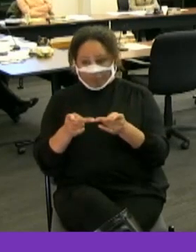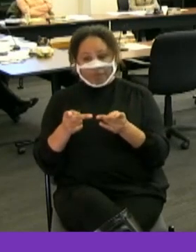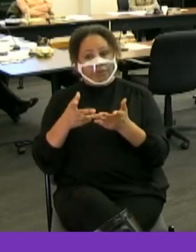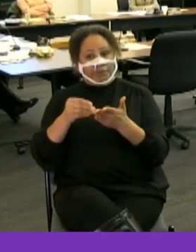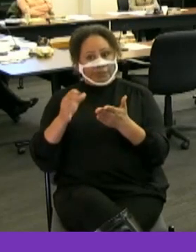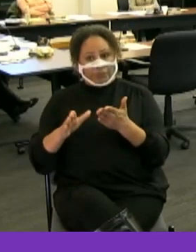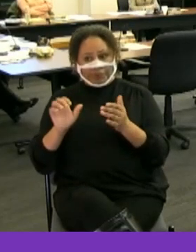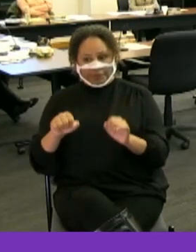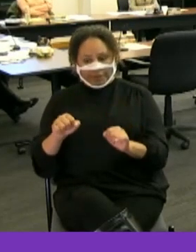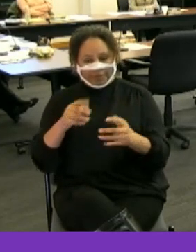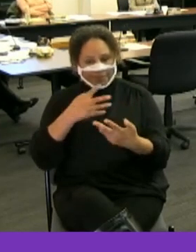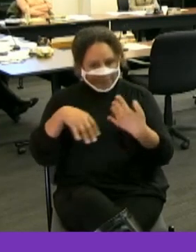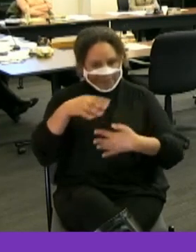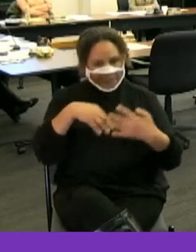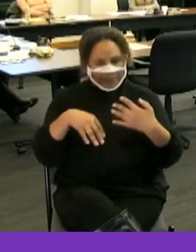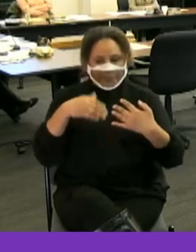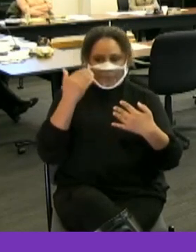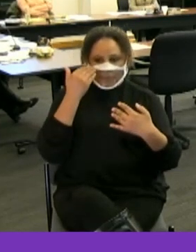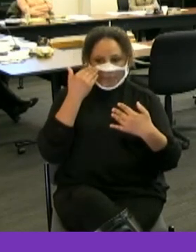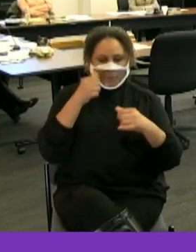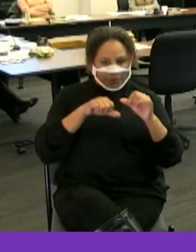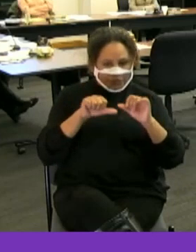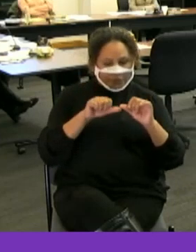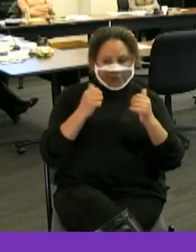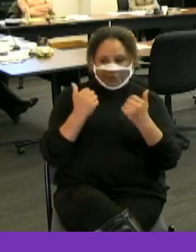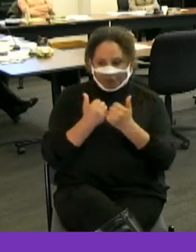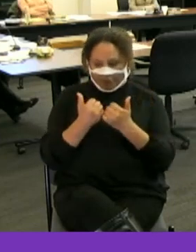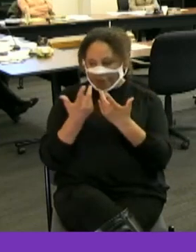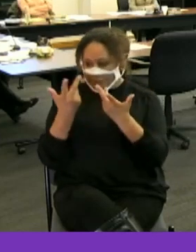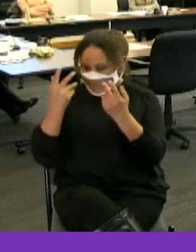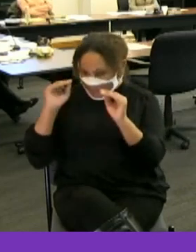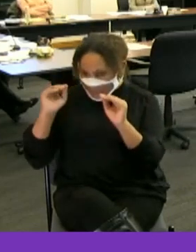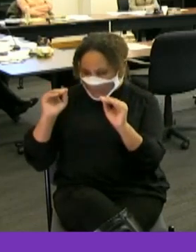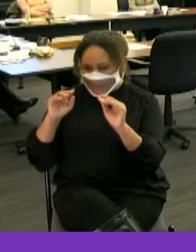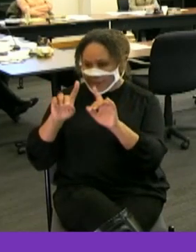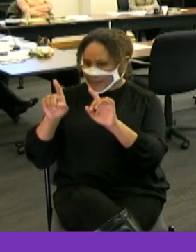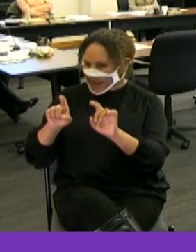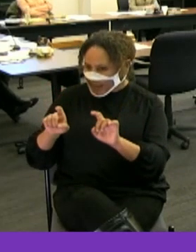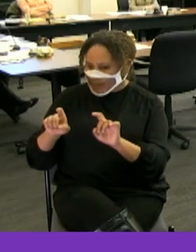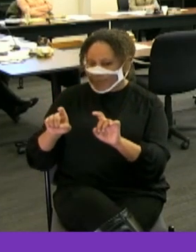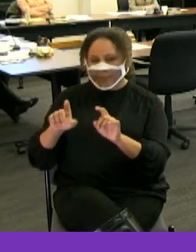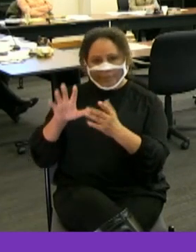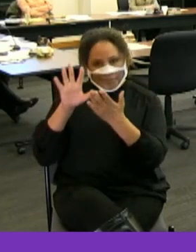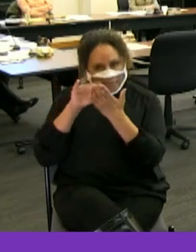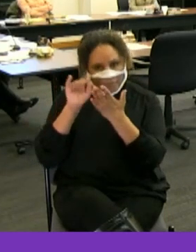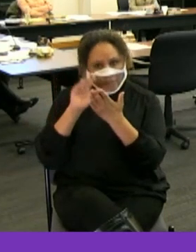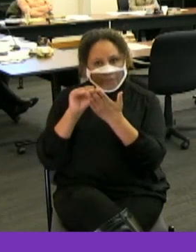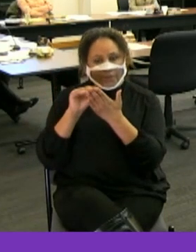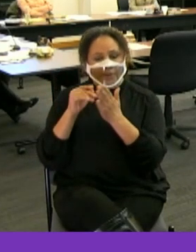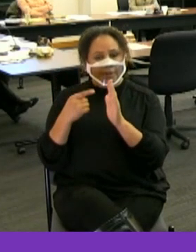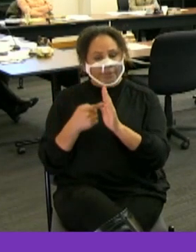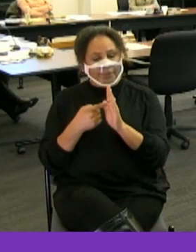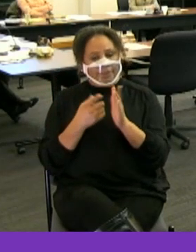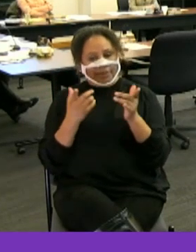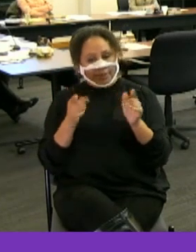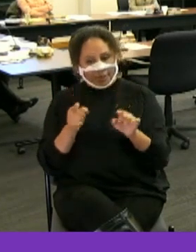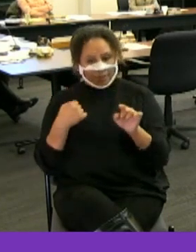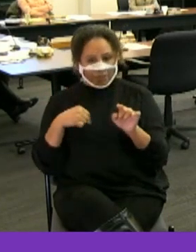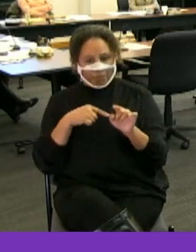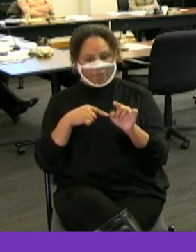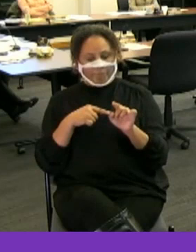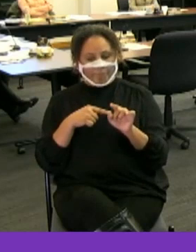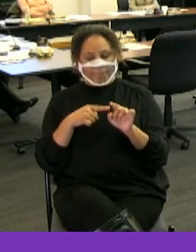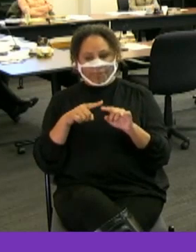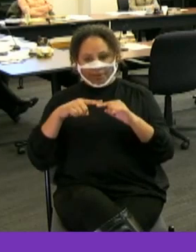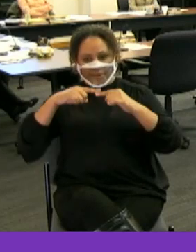to know each other, challenge what's being taught, ask questions in the classroom, and learn. This is where we break cycles,